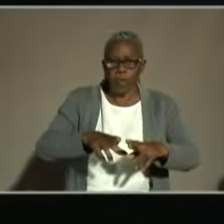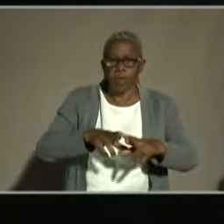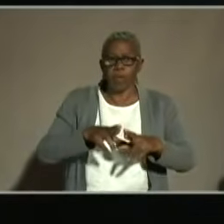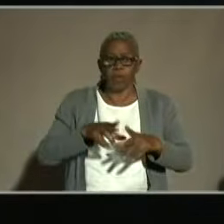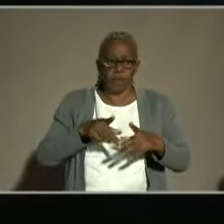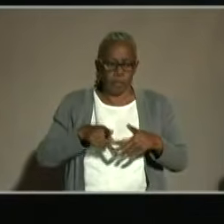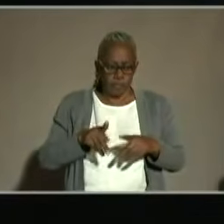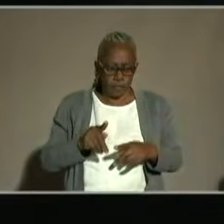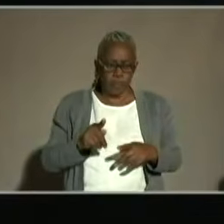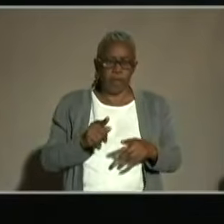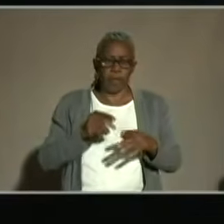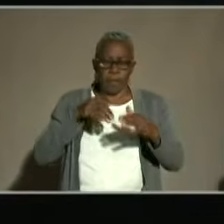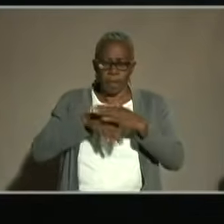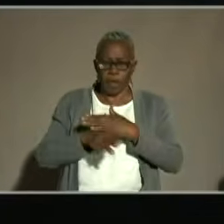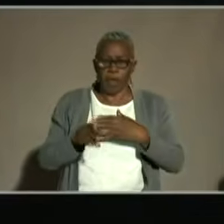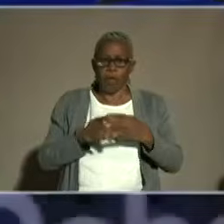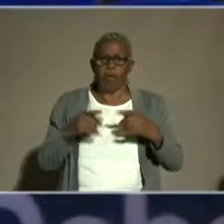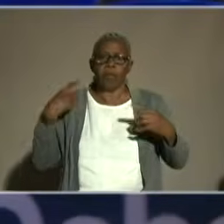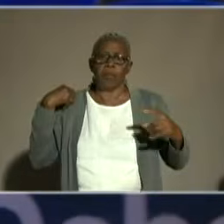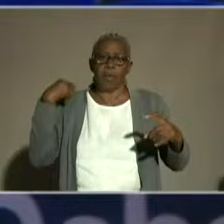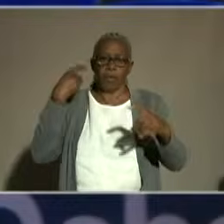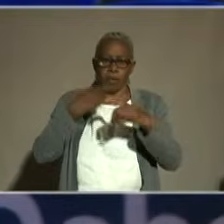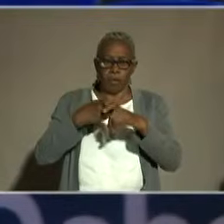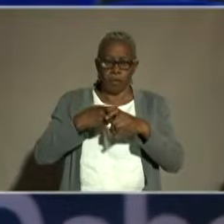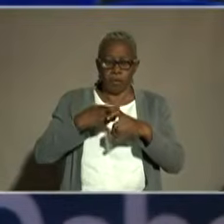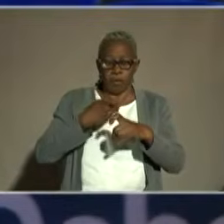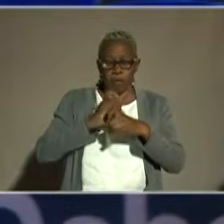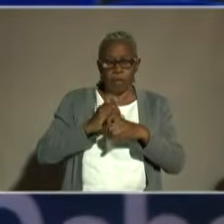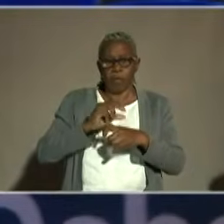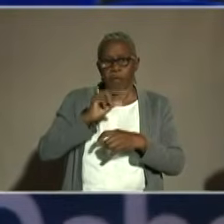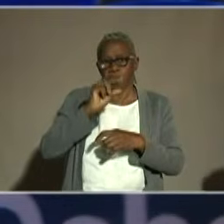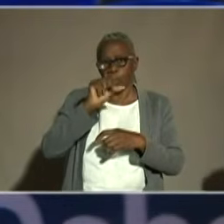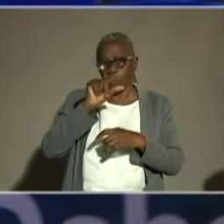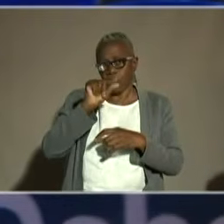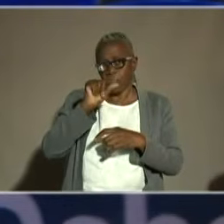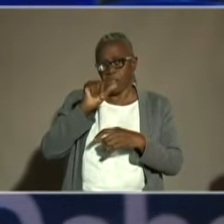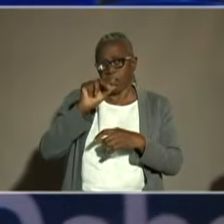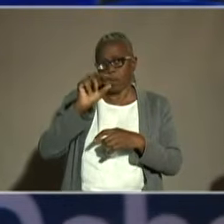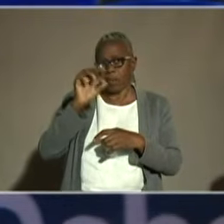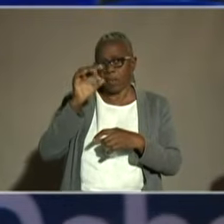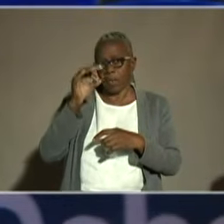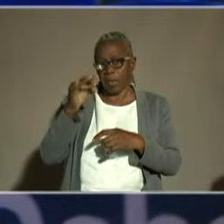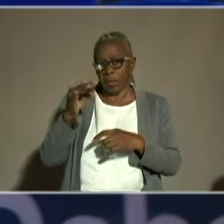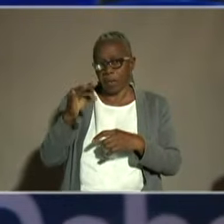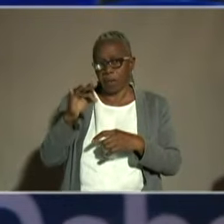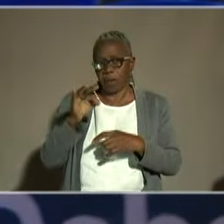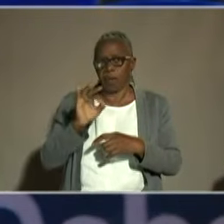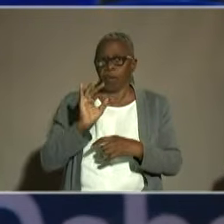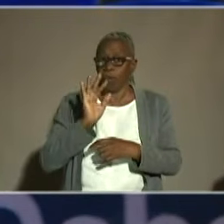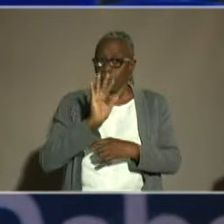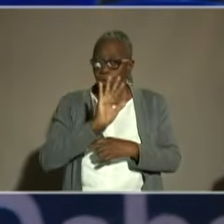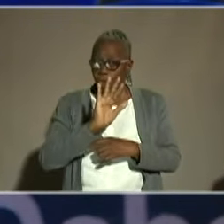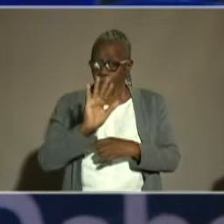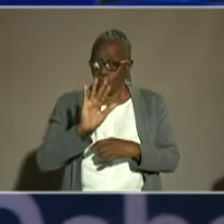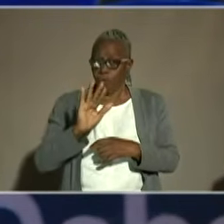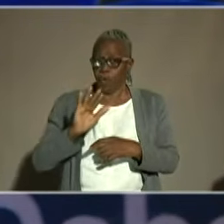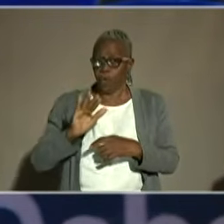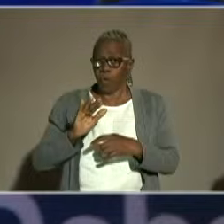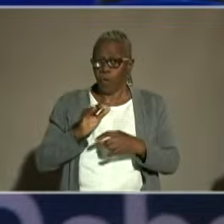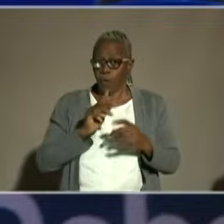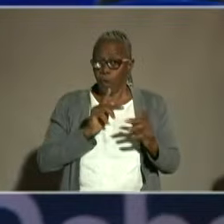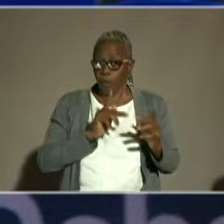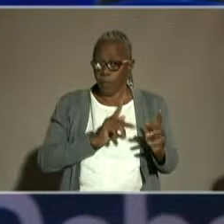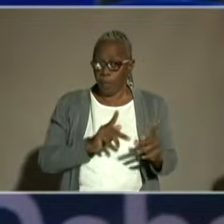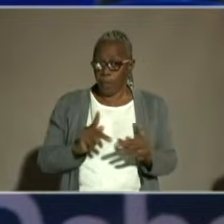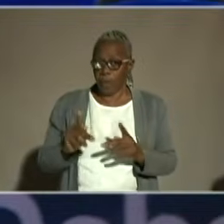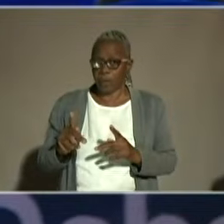Spanish Town. Yet, since 2019, under your watch as Environment Minister, there have been close to a dozen chemical spills,